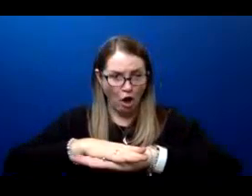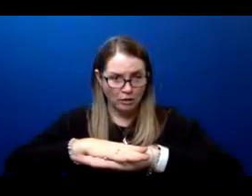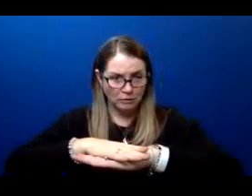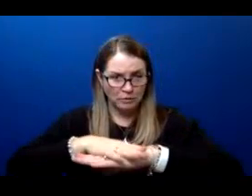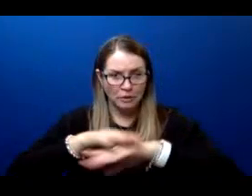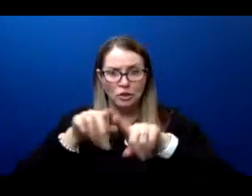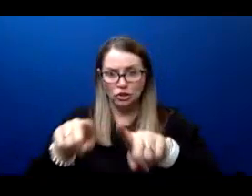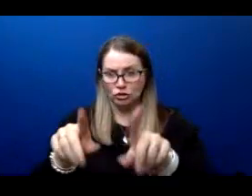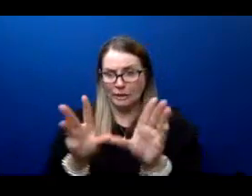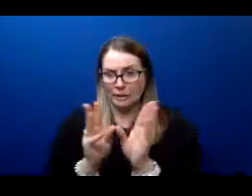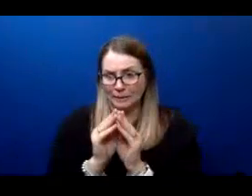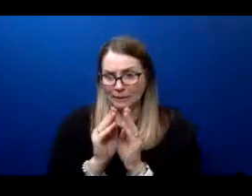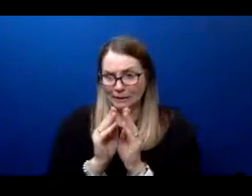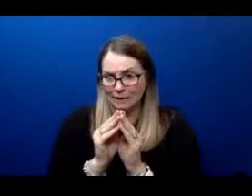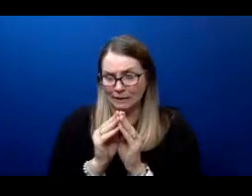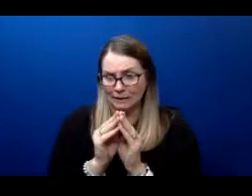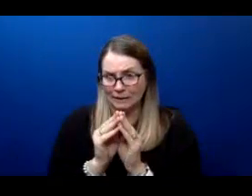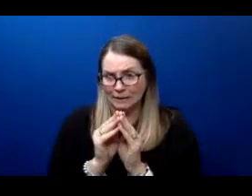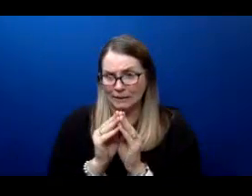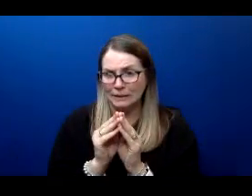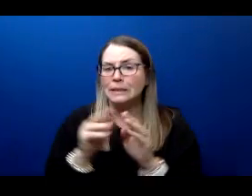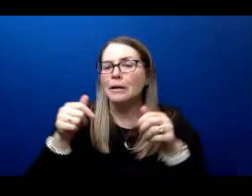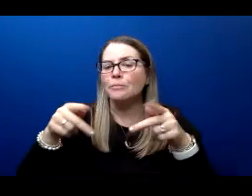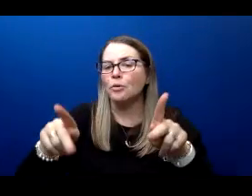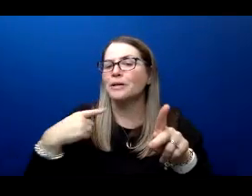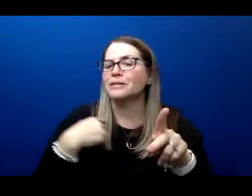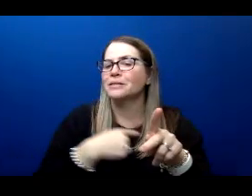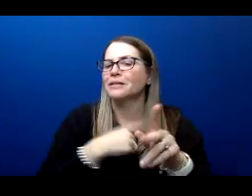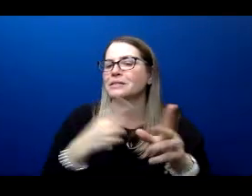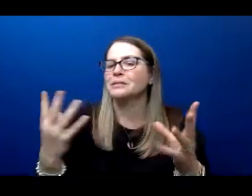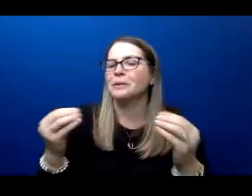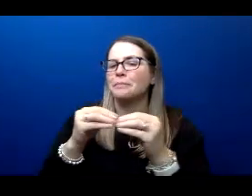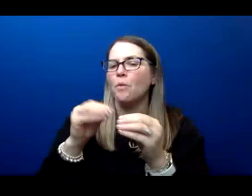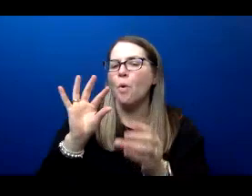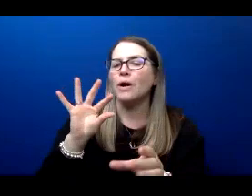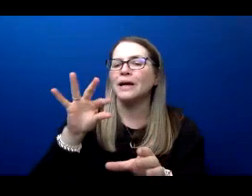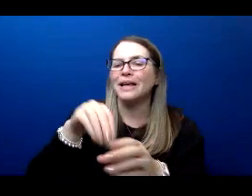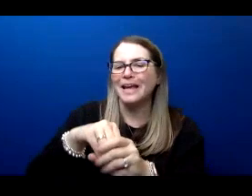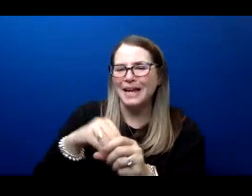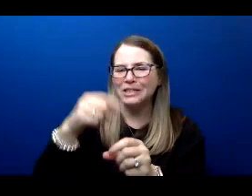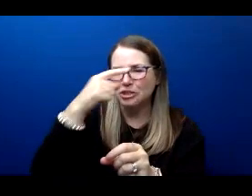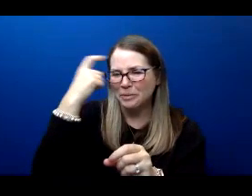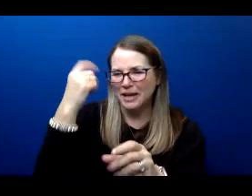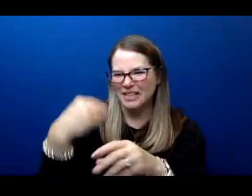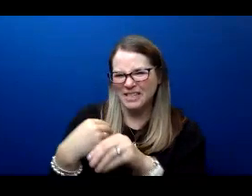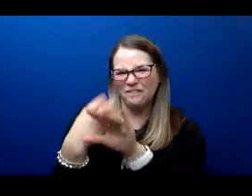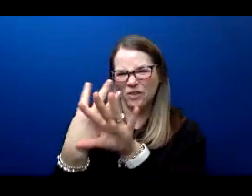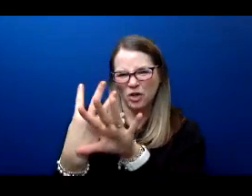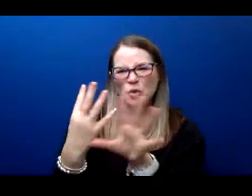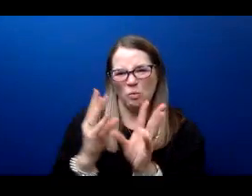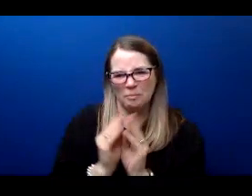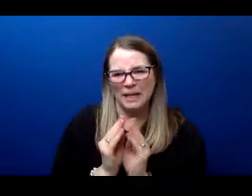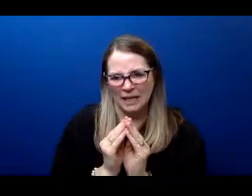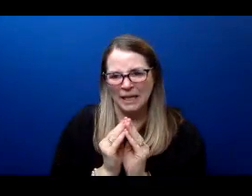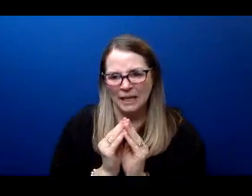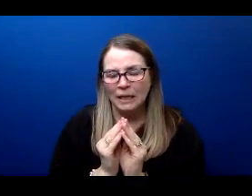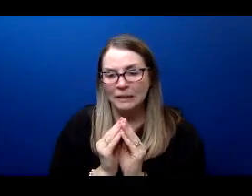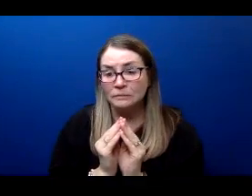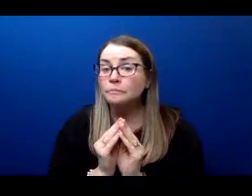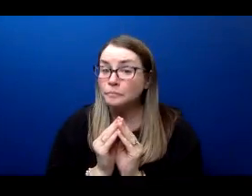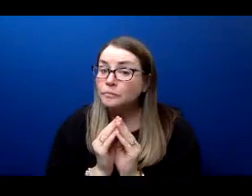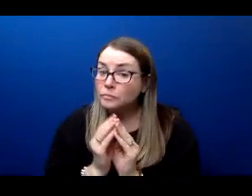but by staying camera on, it does allow us to be more engaged in a virtual platform. And if you could do so